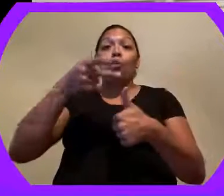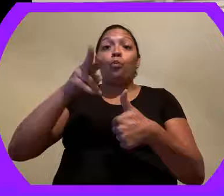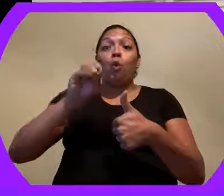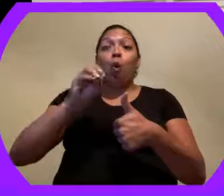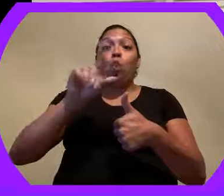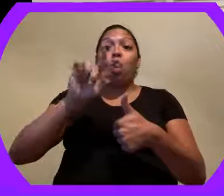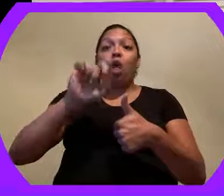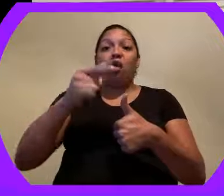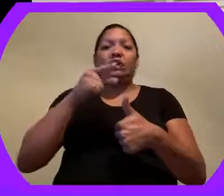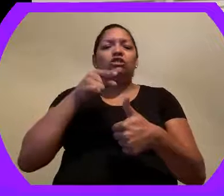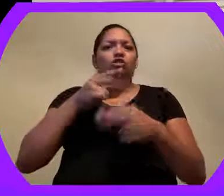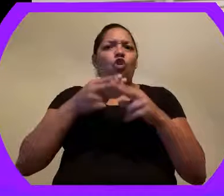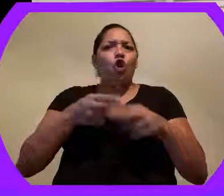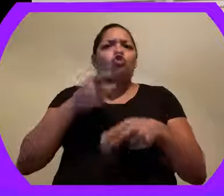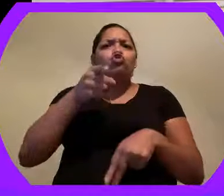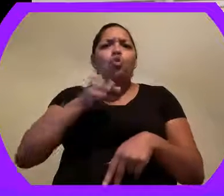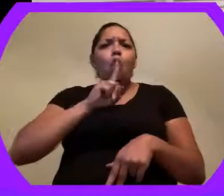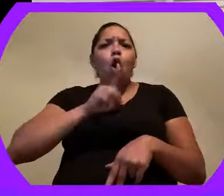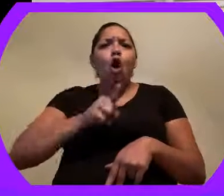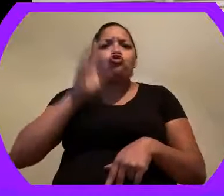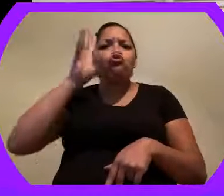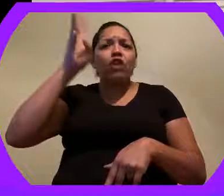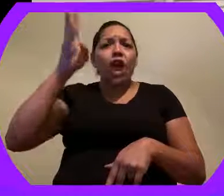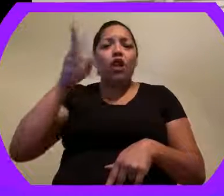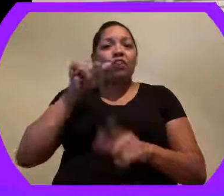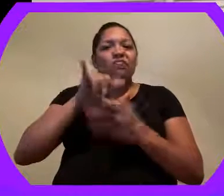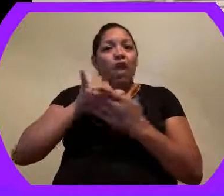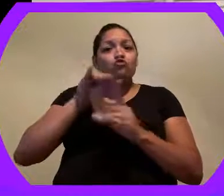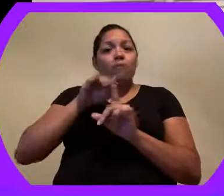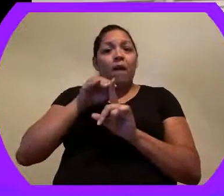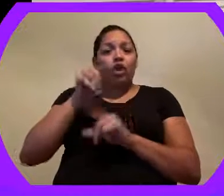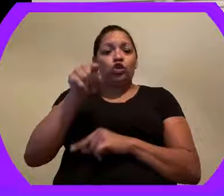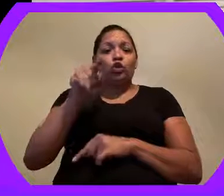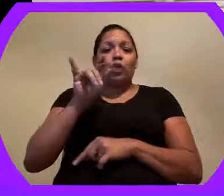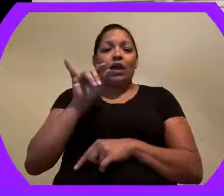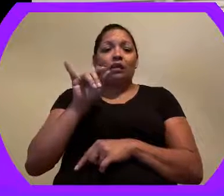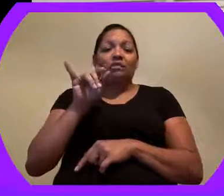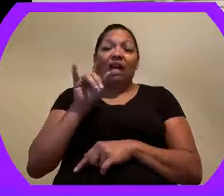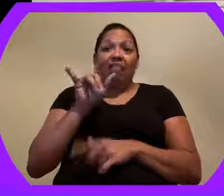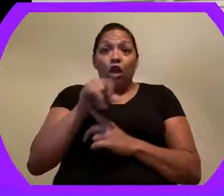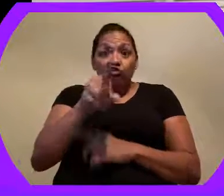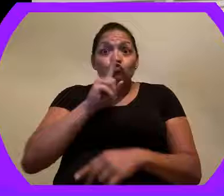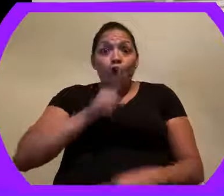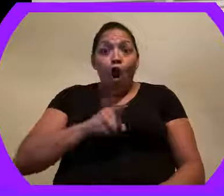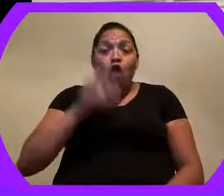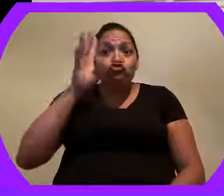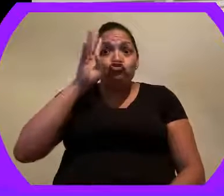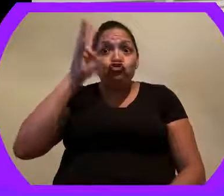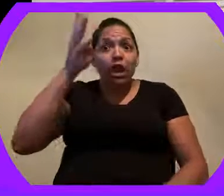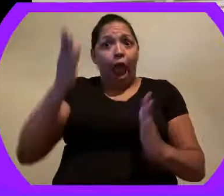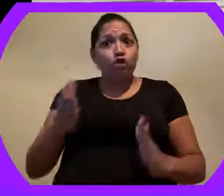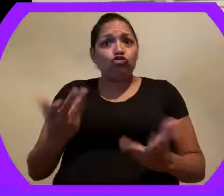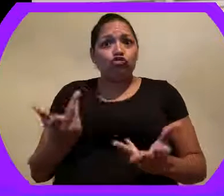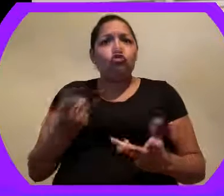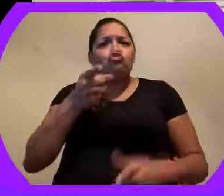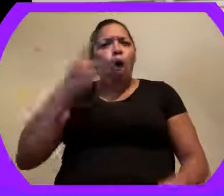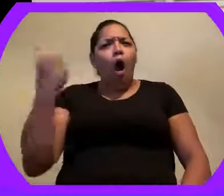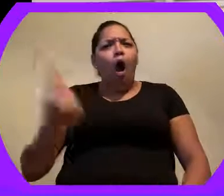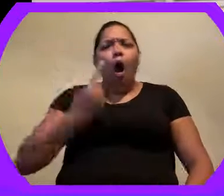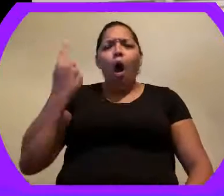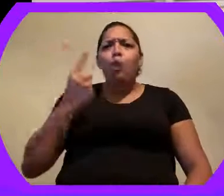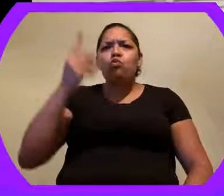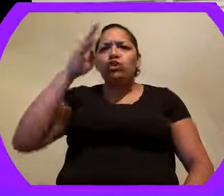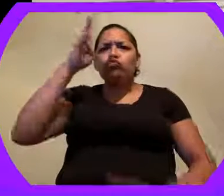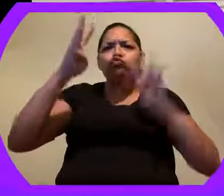so the prologue is called You Are a Creator. And it is reminding you that that you are